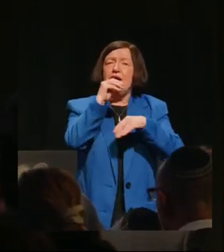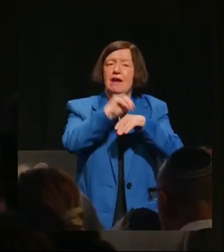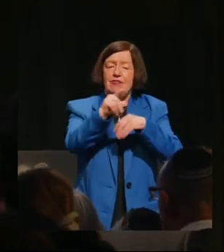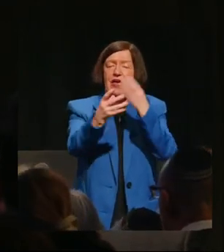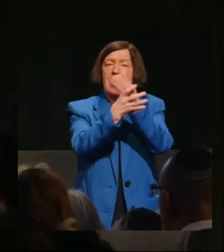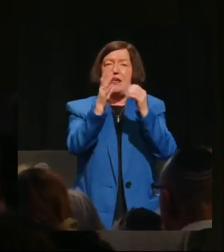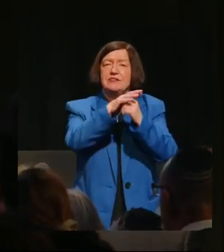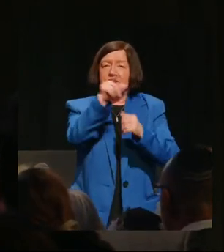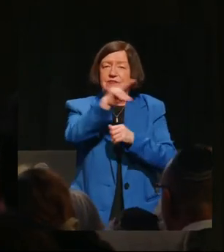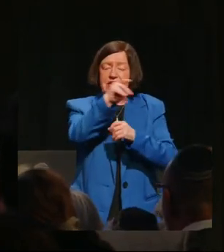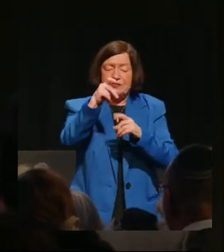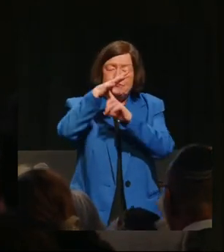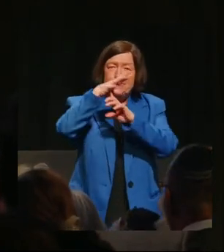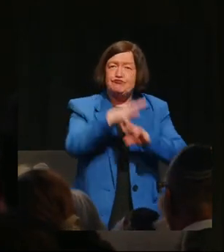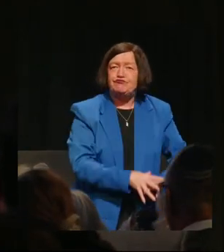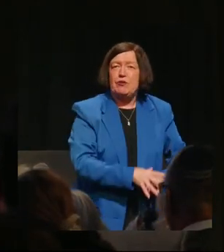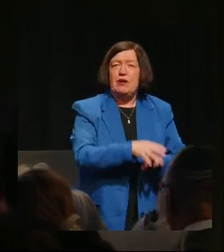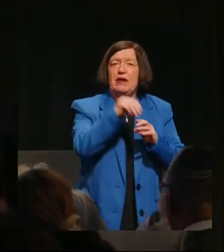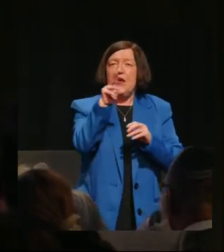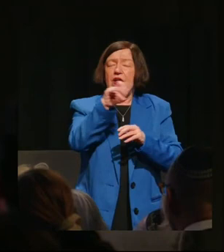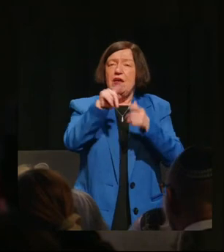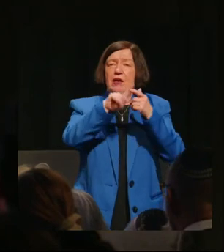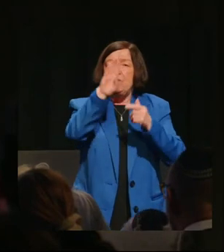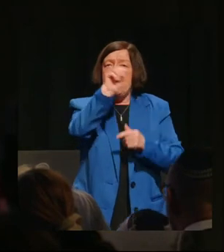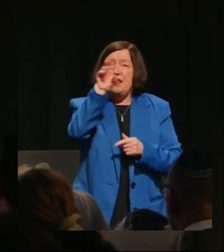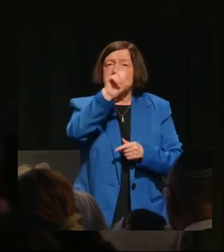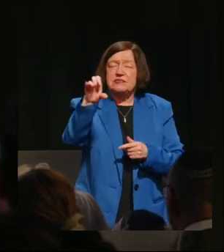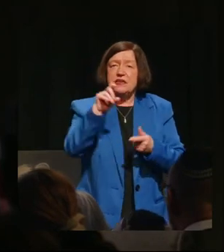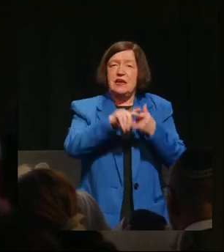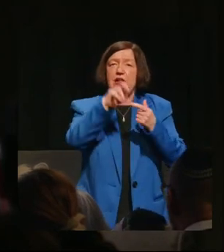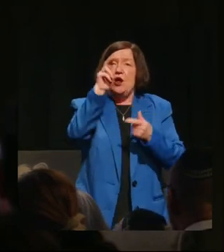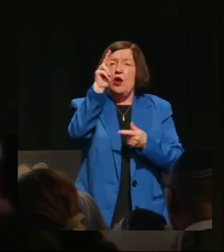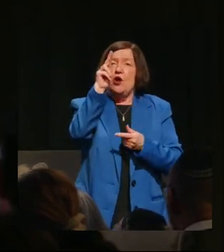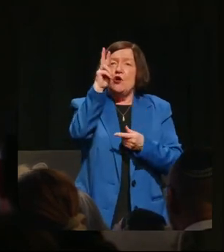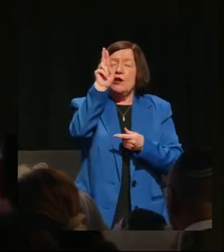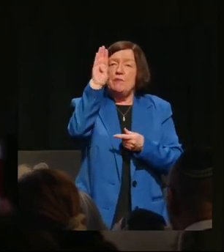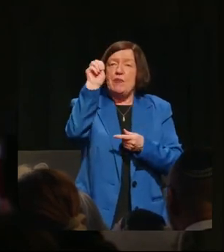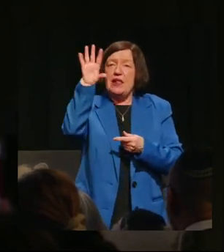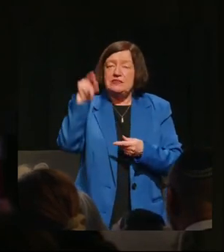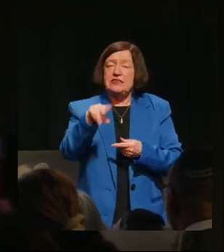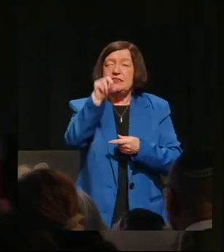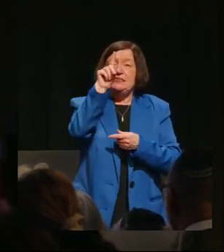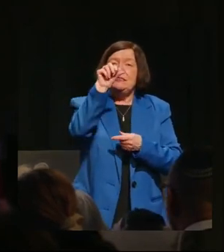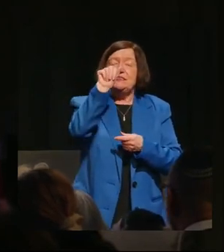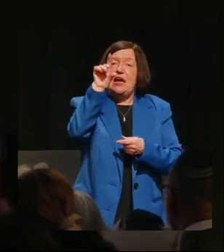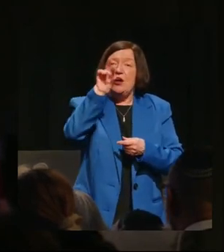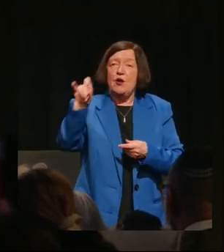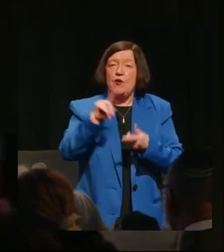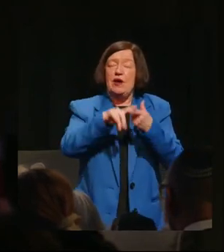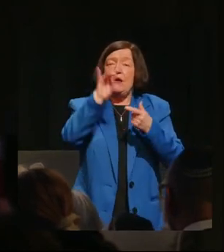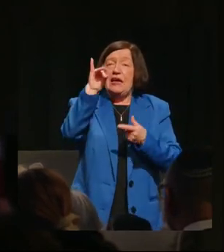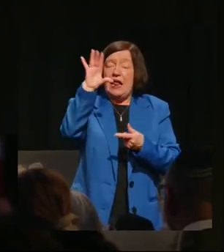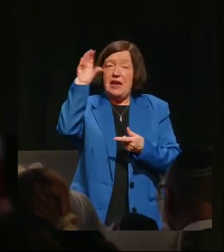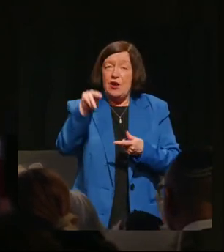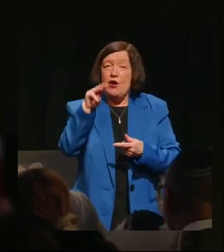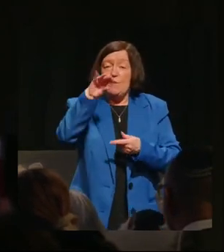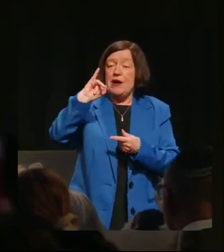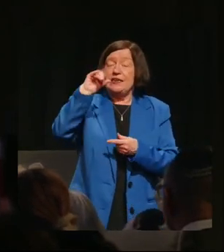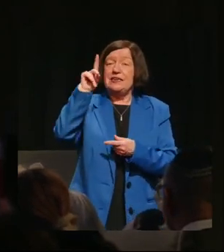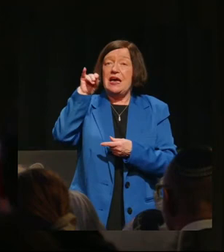Nazi oppressors in Auschwitz, Belzec, Bergen-Belsen, Dachau, Chelmno,